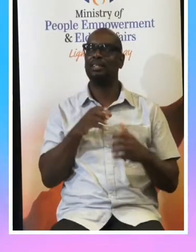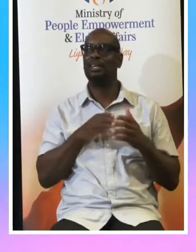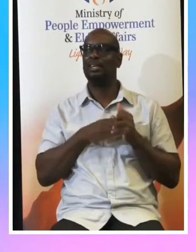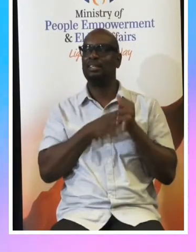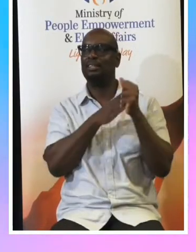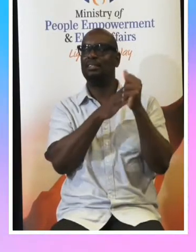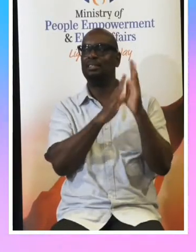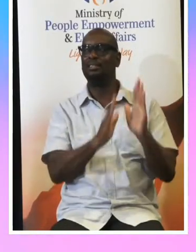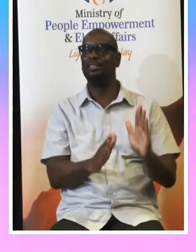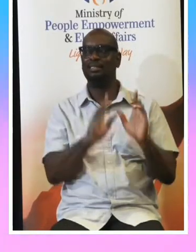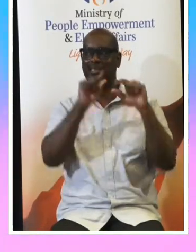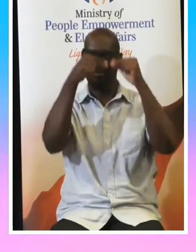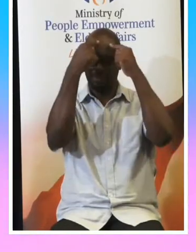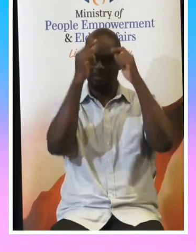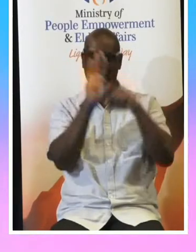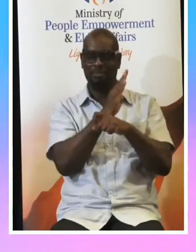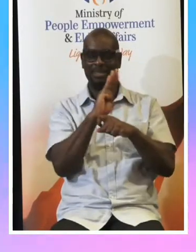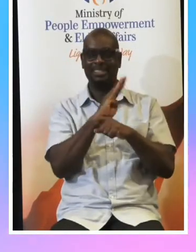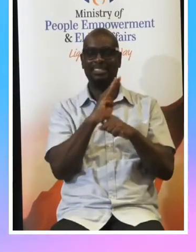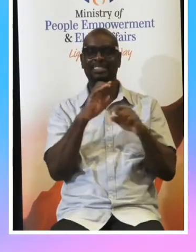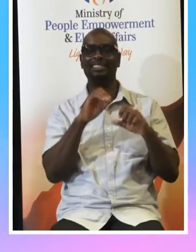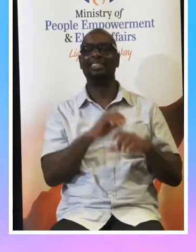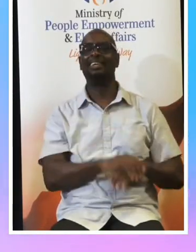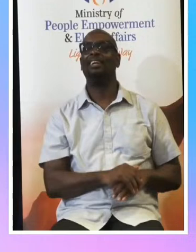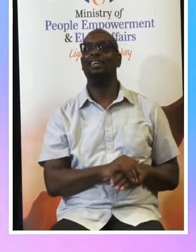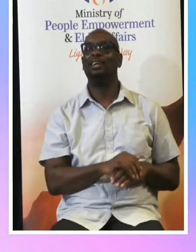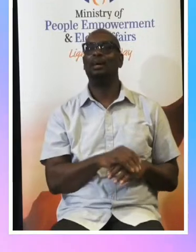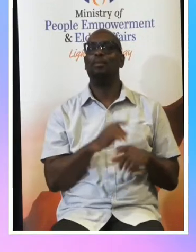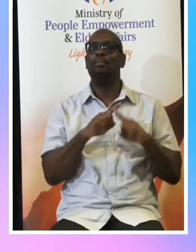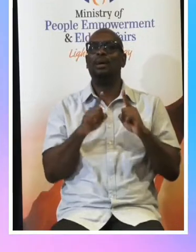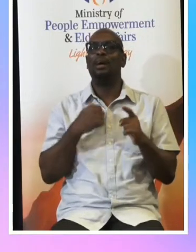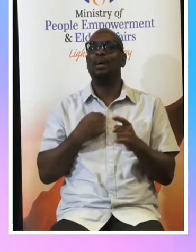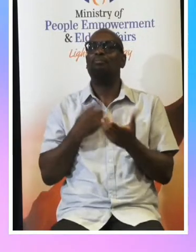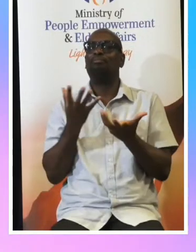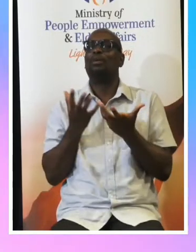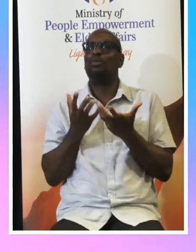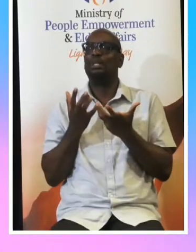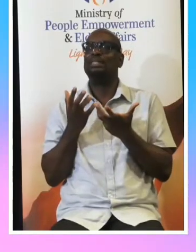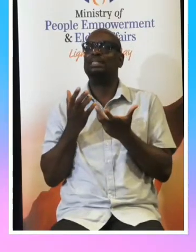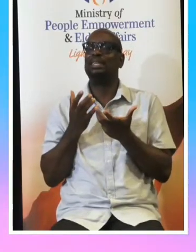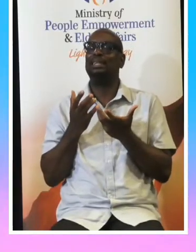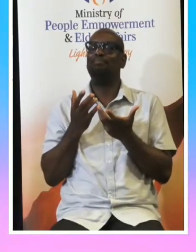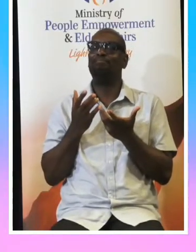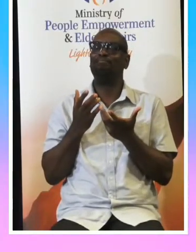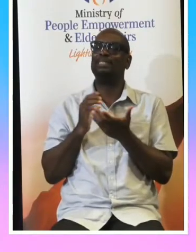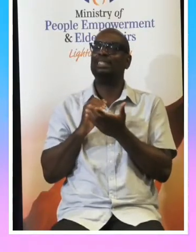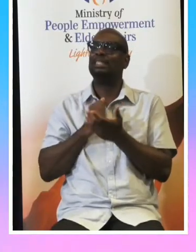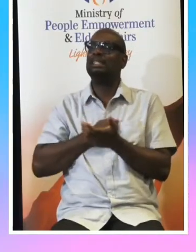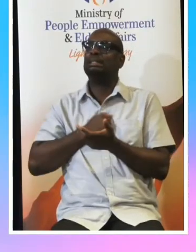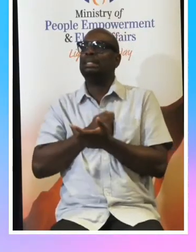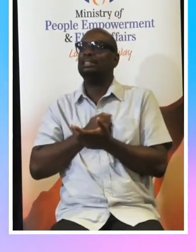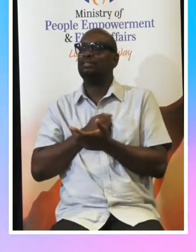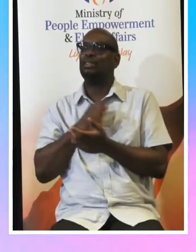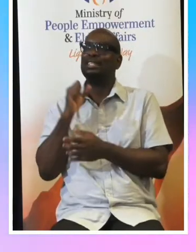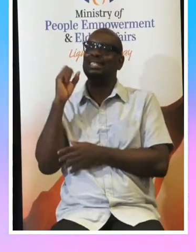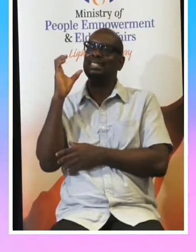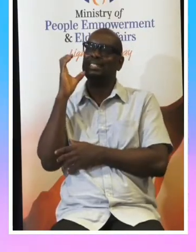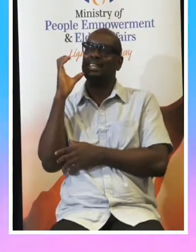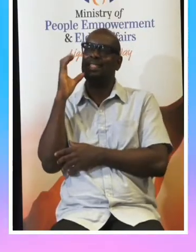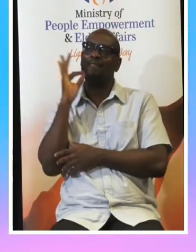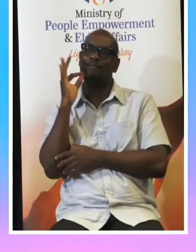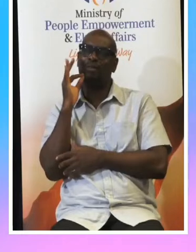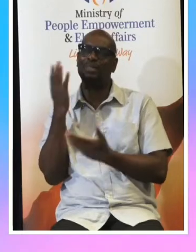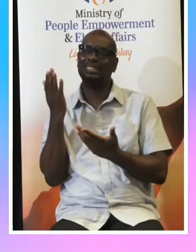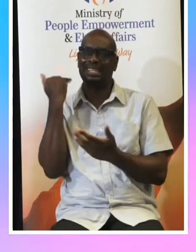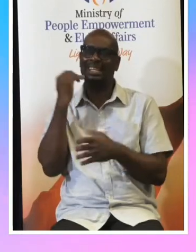And I'd like to give an excuse for Ms. Cynthia Ford, MP, who, as you know, was here last year, but tonight is St. Thomas